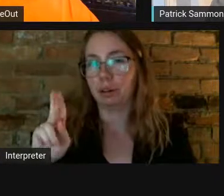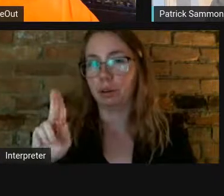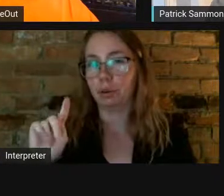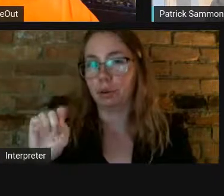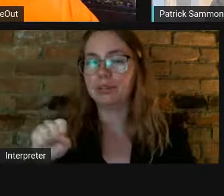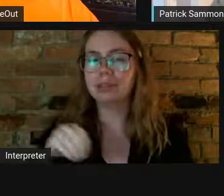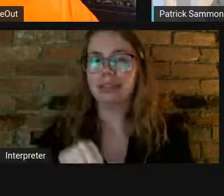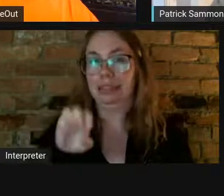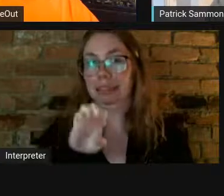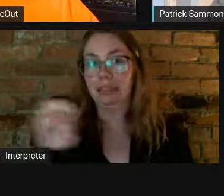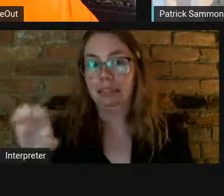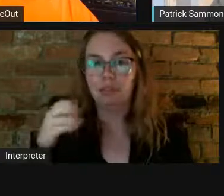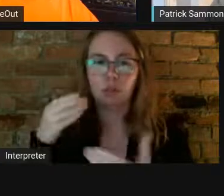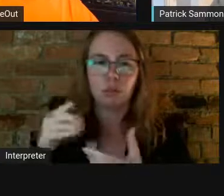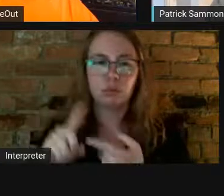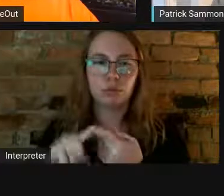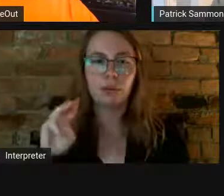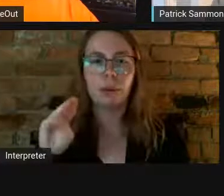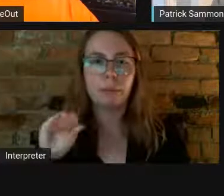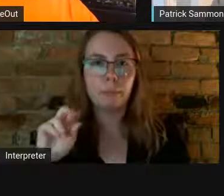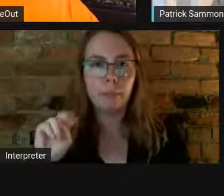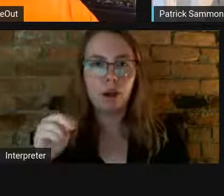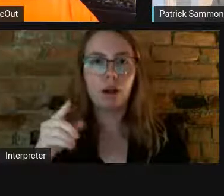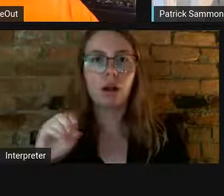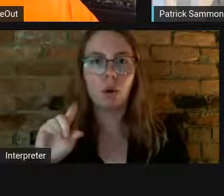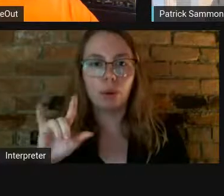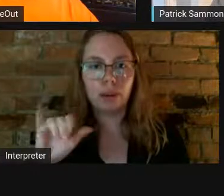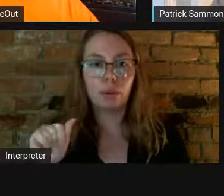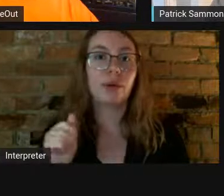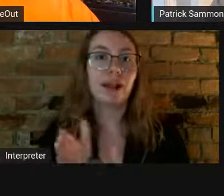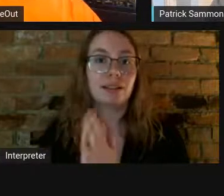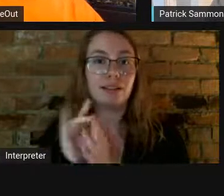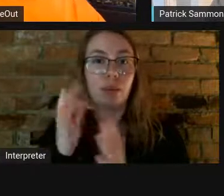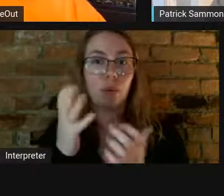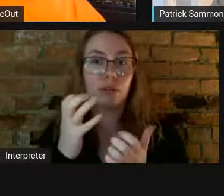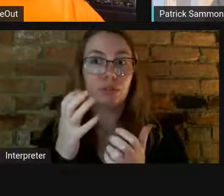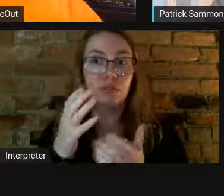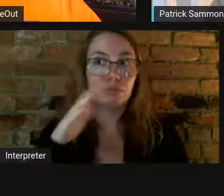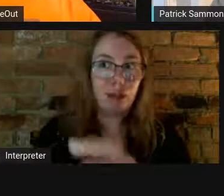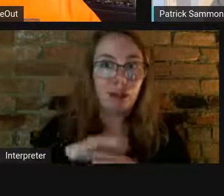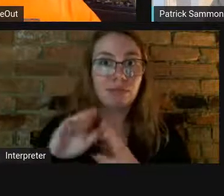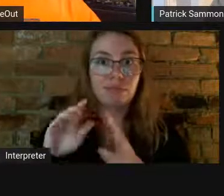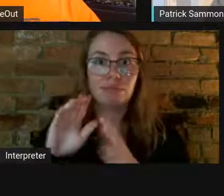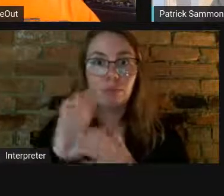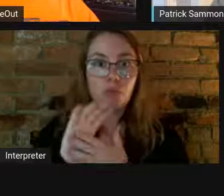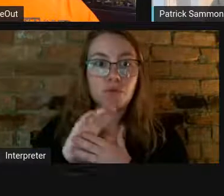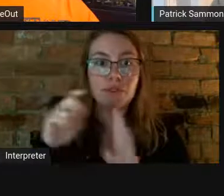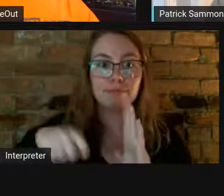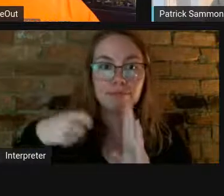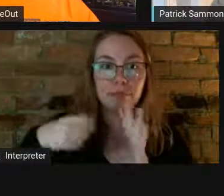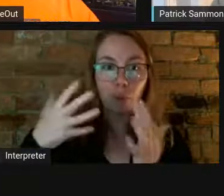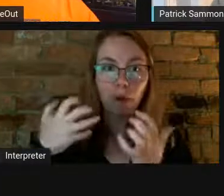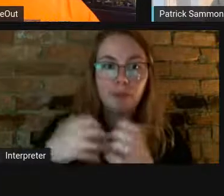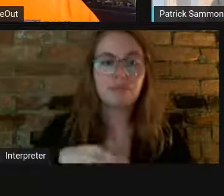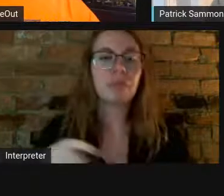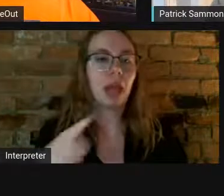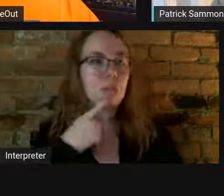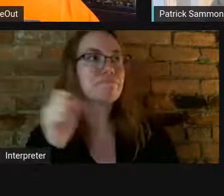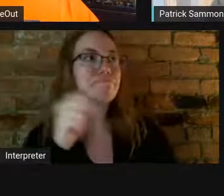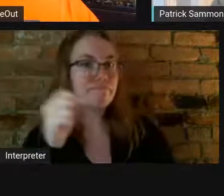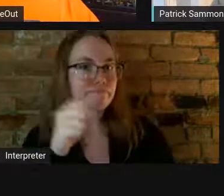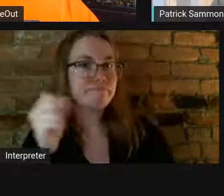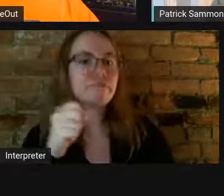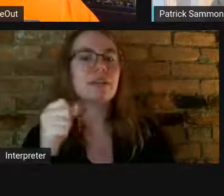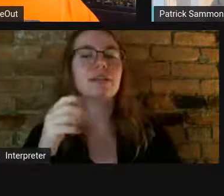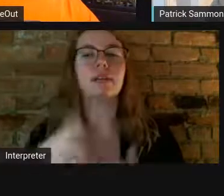Mongolia. And we asked if they would like to join us on film, and we were lucky enough that many of them did. And then once